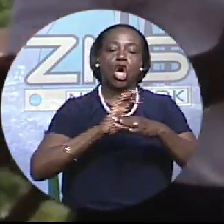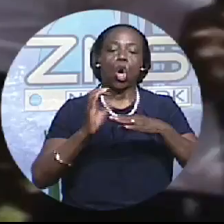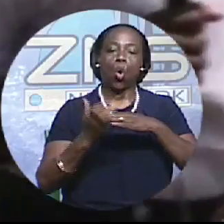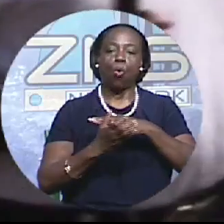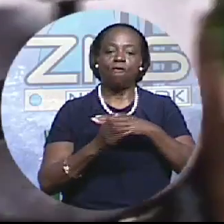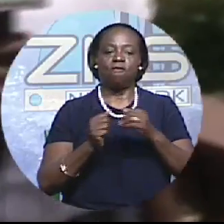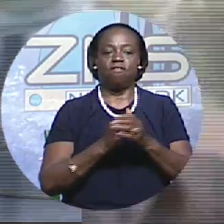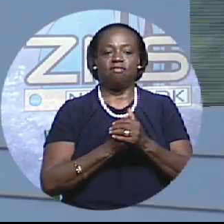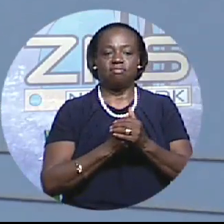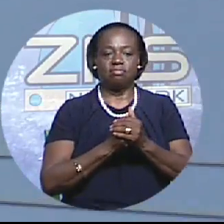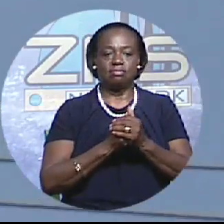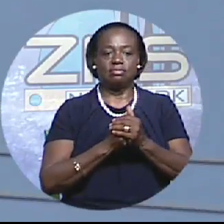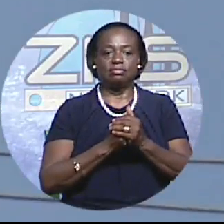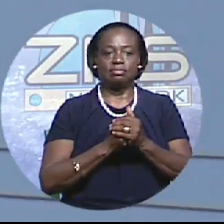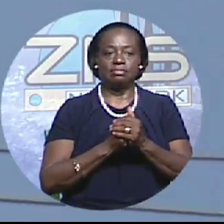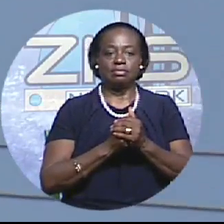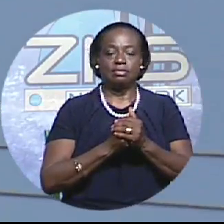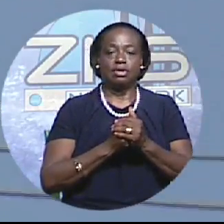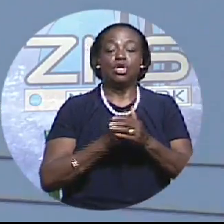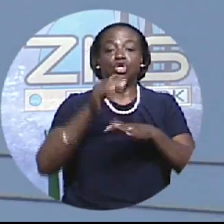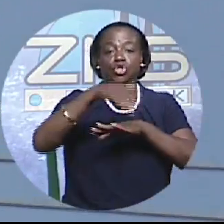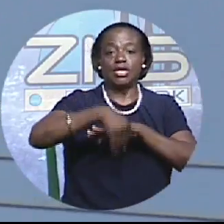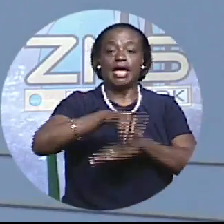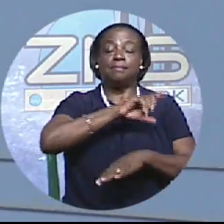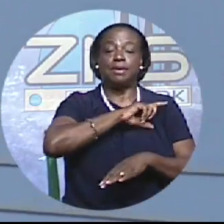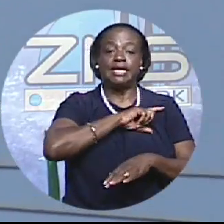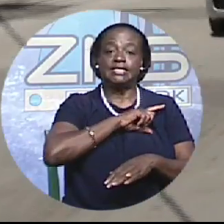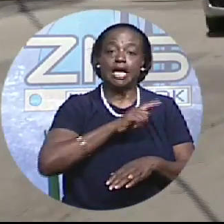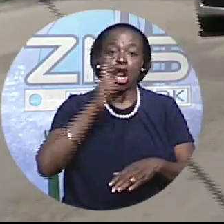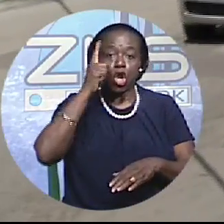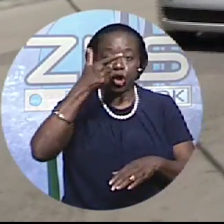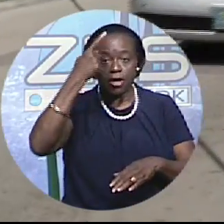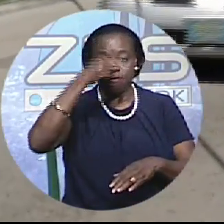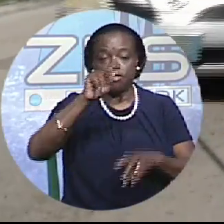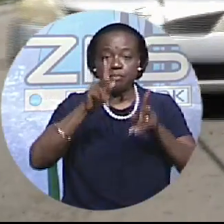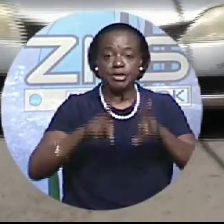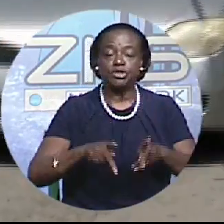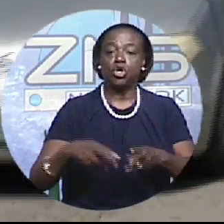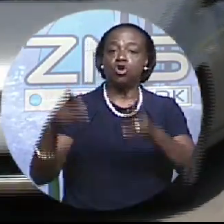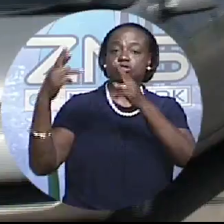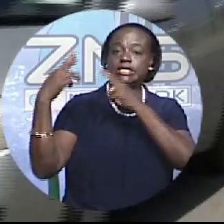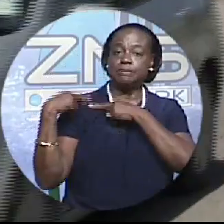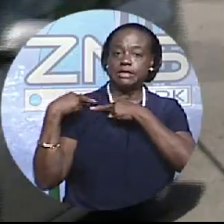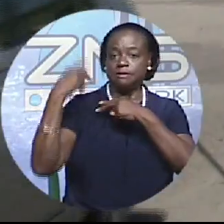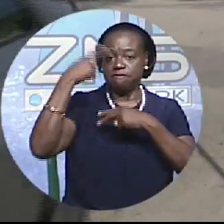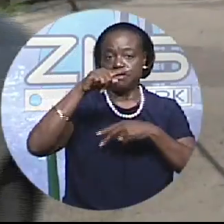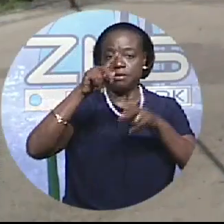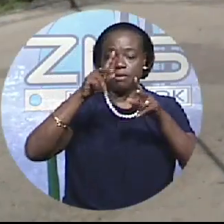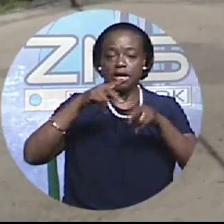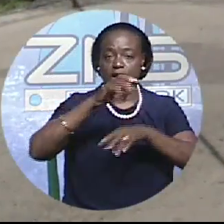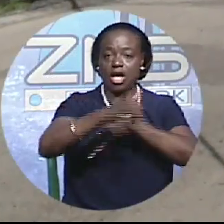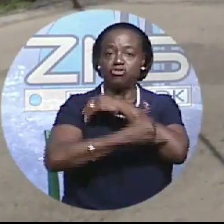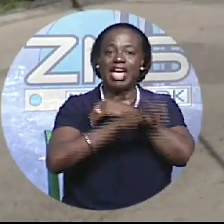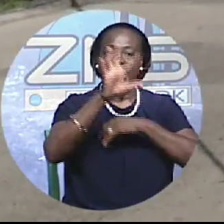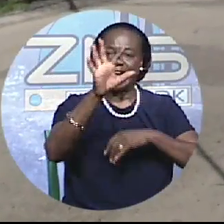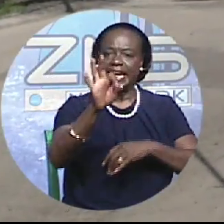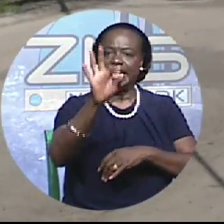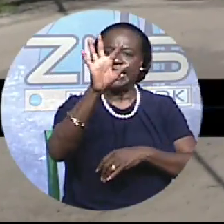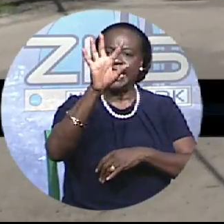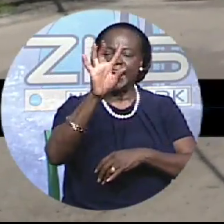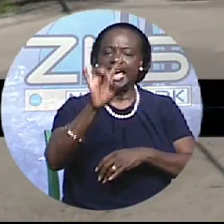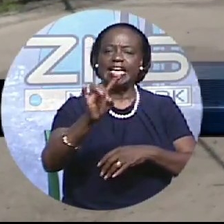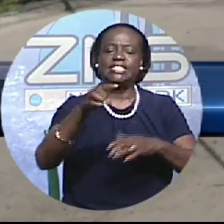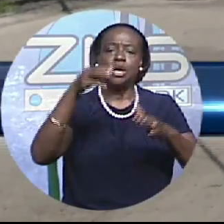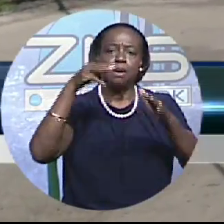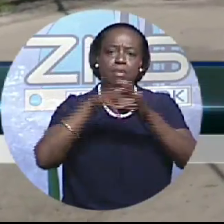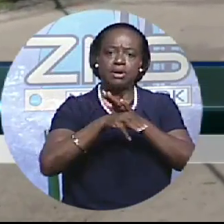Network News. Tonight, police are still on the hunt for those responsible for the country's 98th murder. Officers found a man dead in the